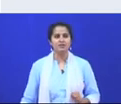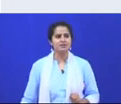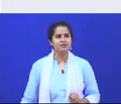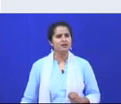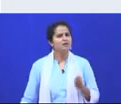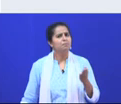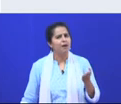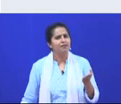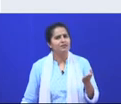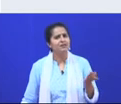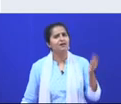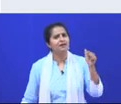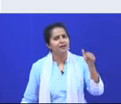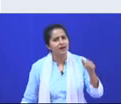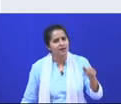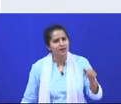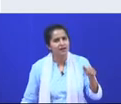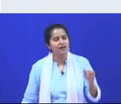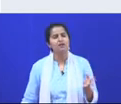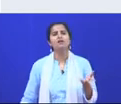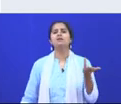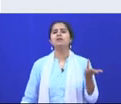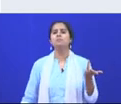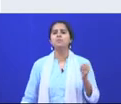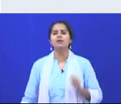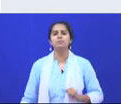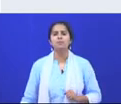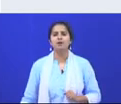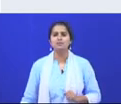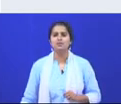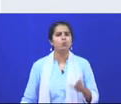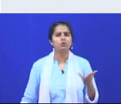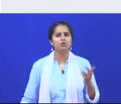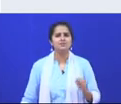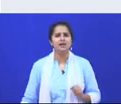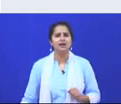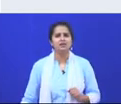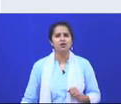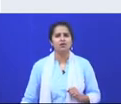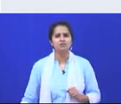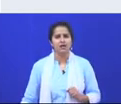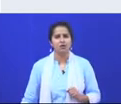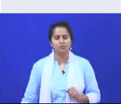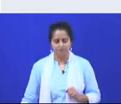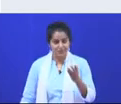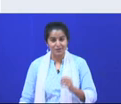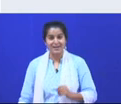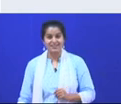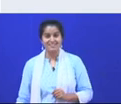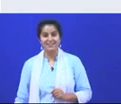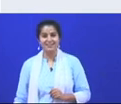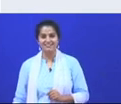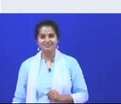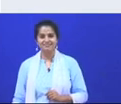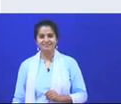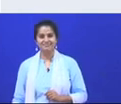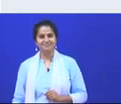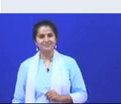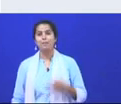meets you and says, bhavatah nagare kim kim asti? What all is there in your town? So try and answer